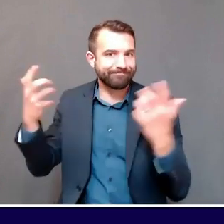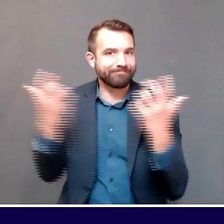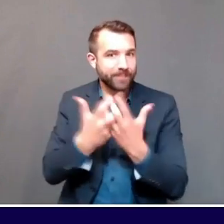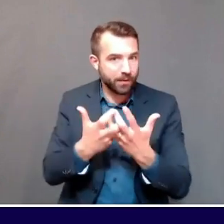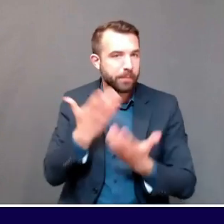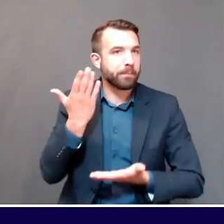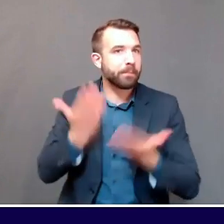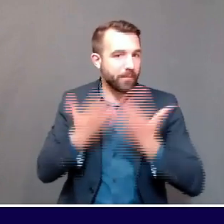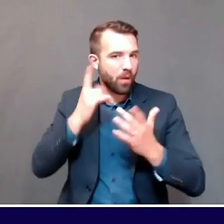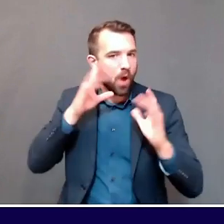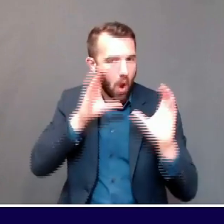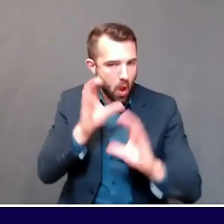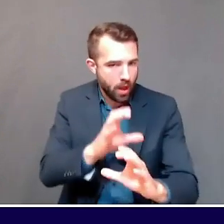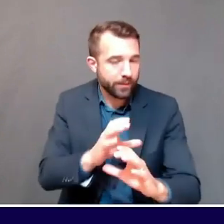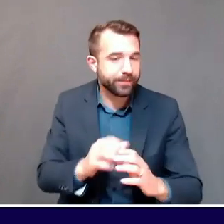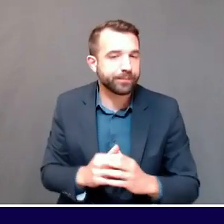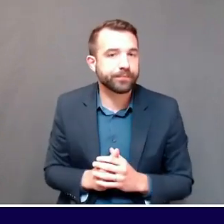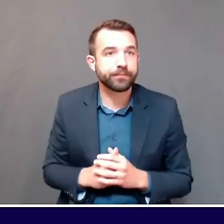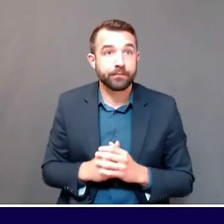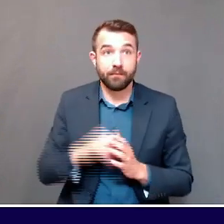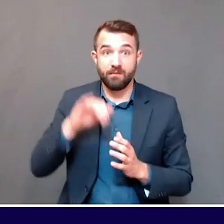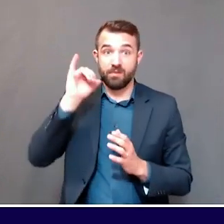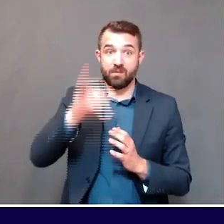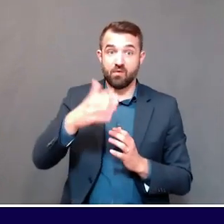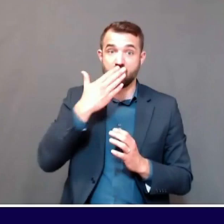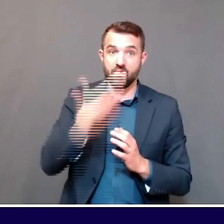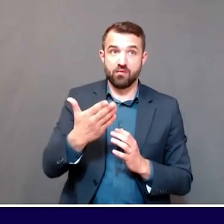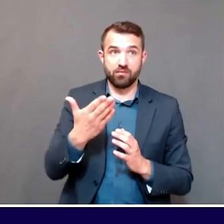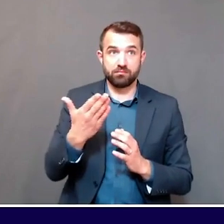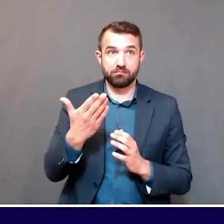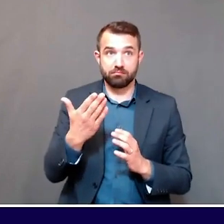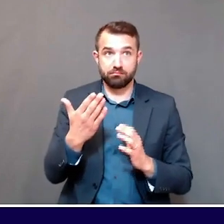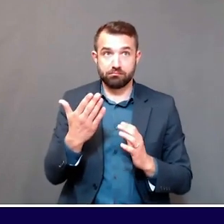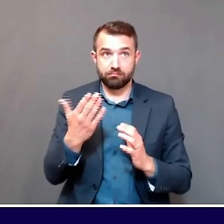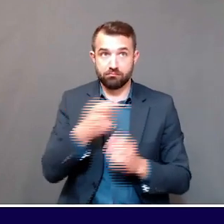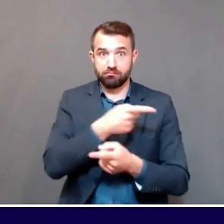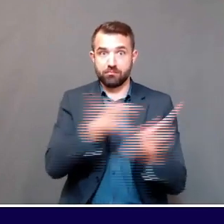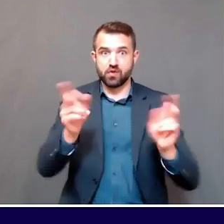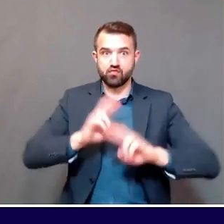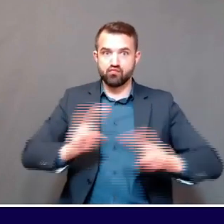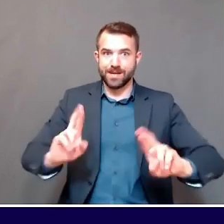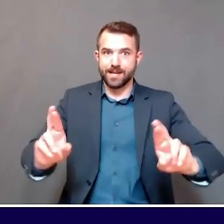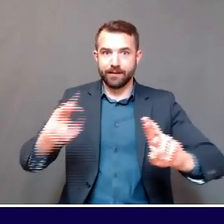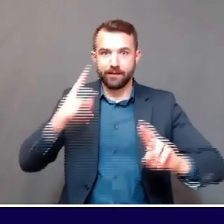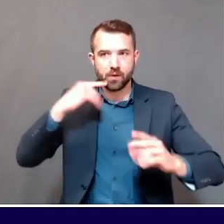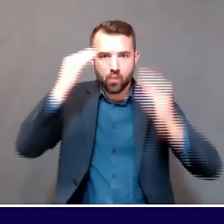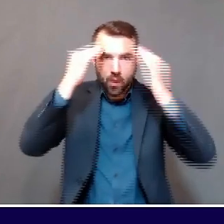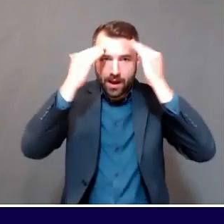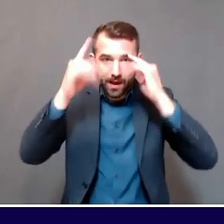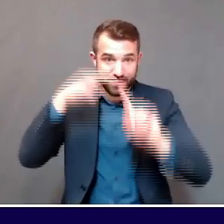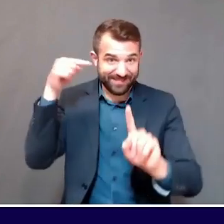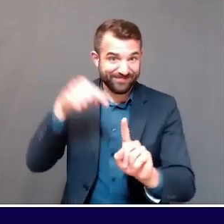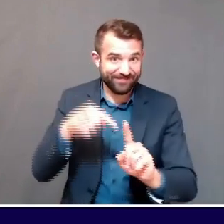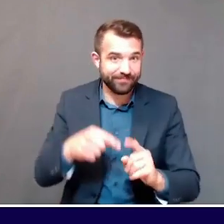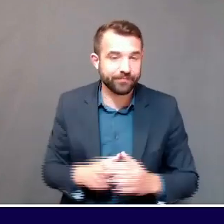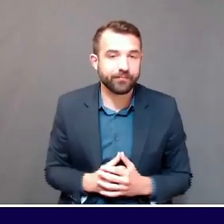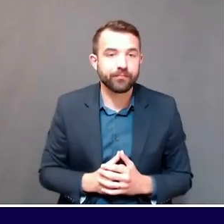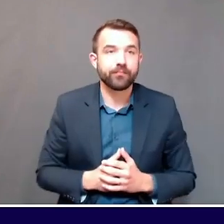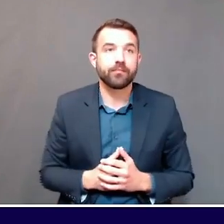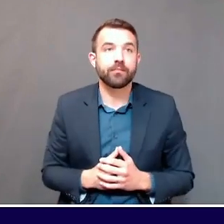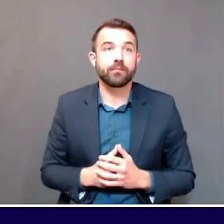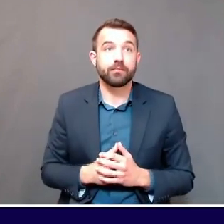symptom. That's a good step forward for us in the public health community and in the clinical community. But here's what I would say directly to